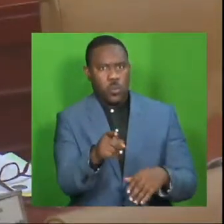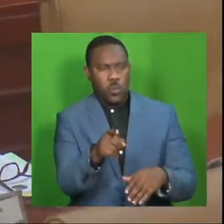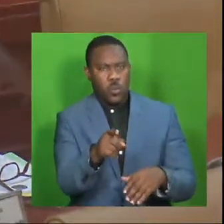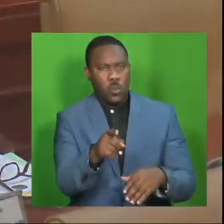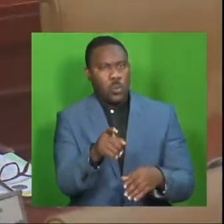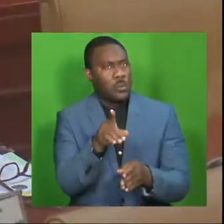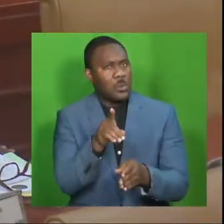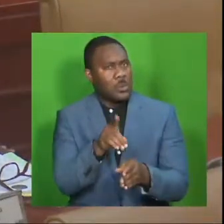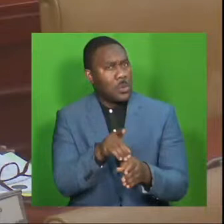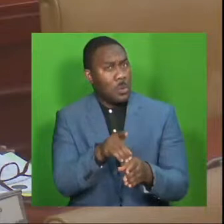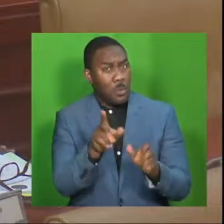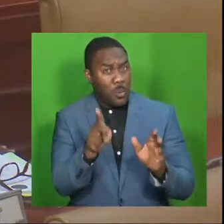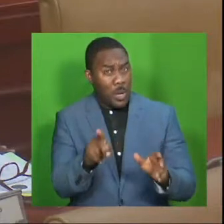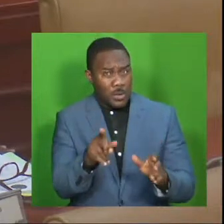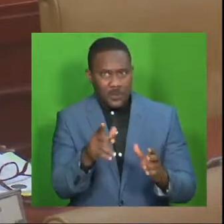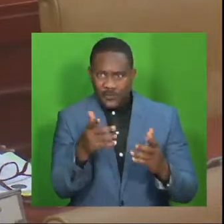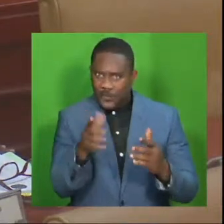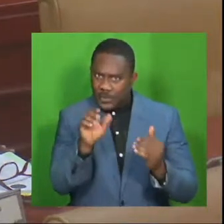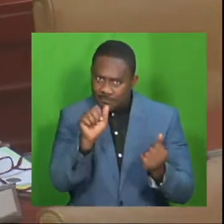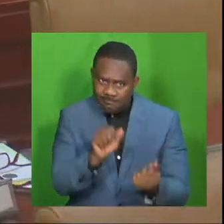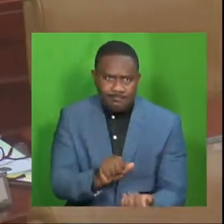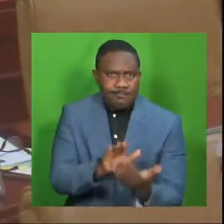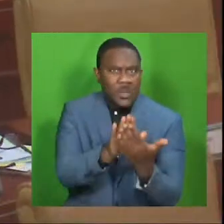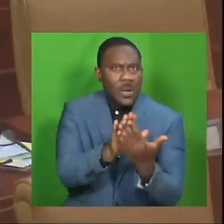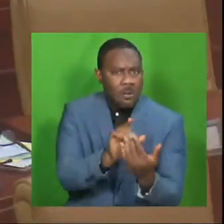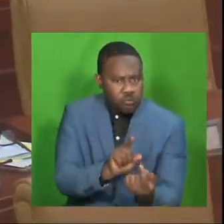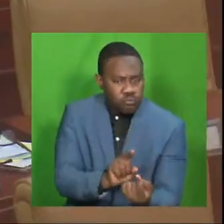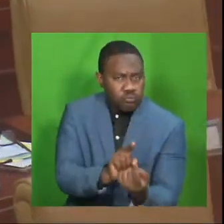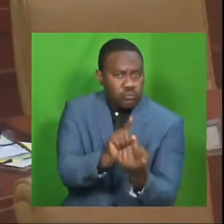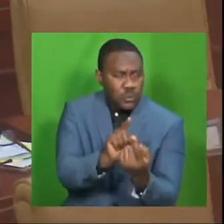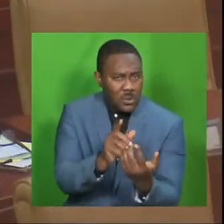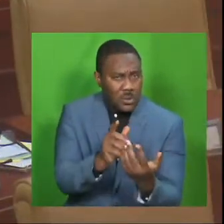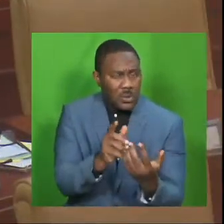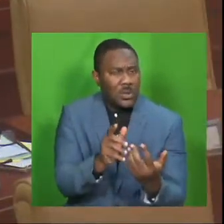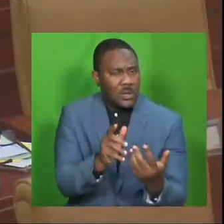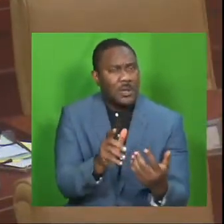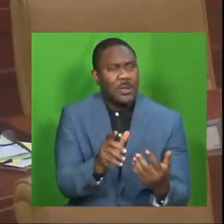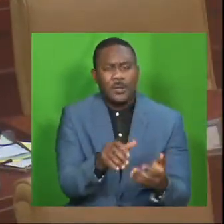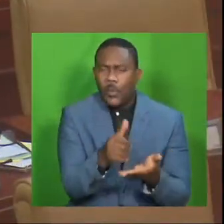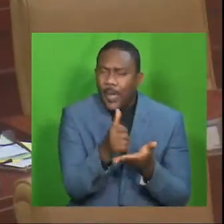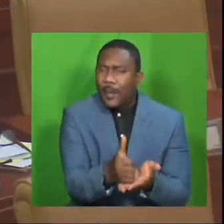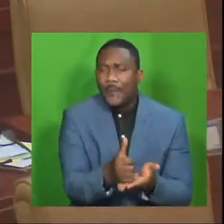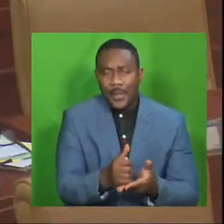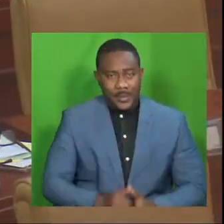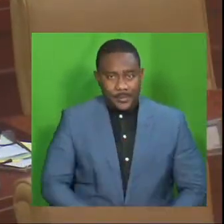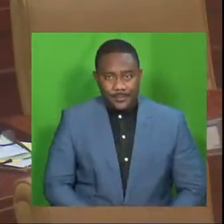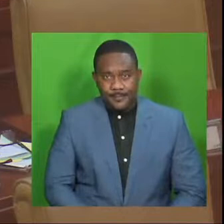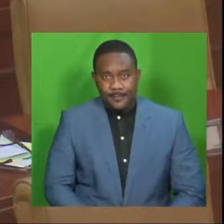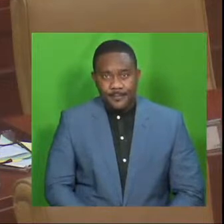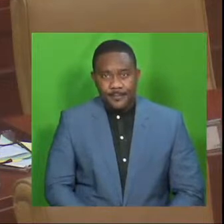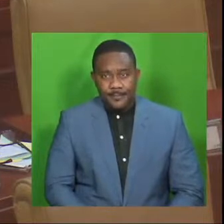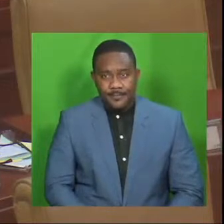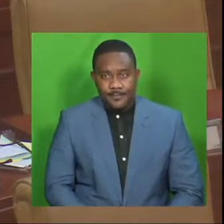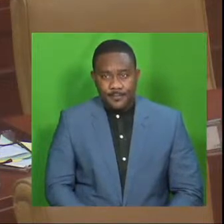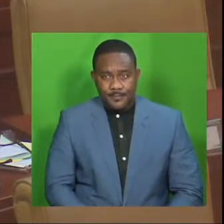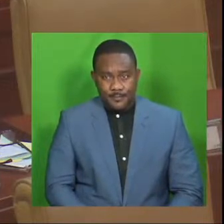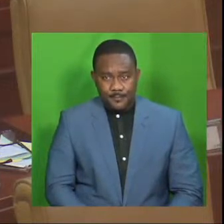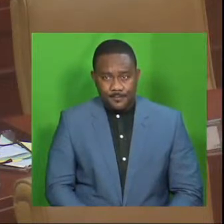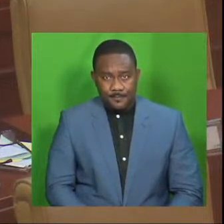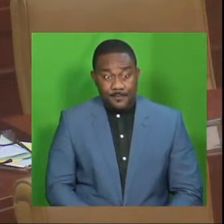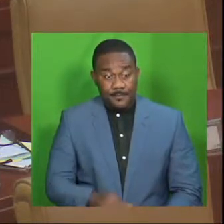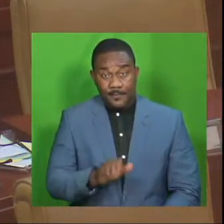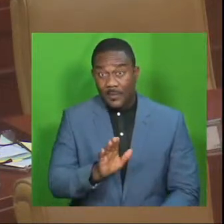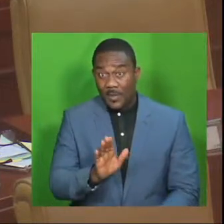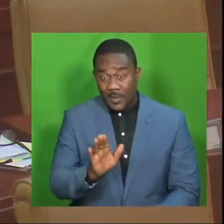need to do the approach. They come to you, attend to you attentively. There are physically challenged